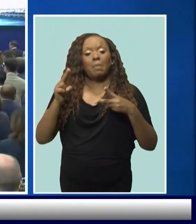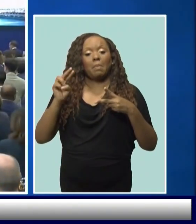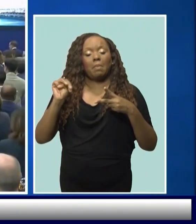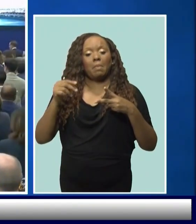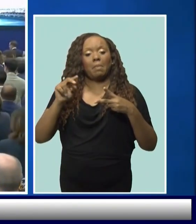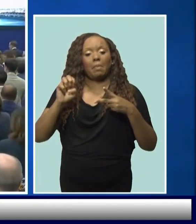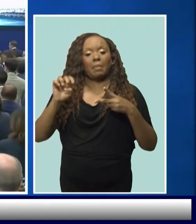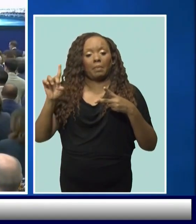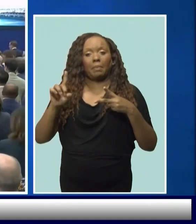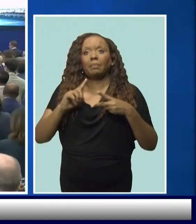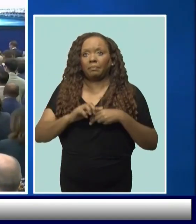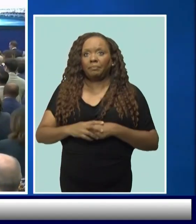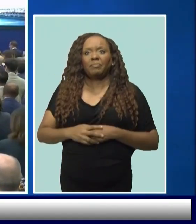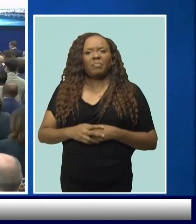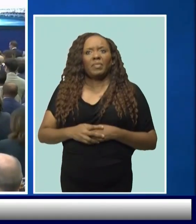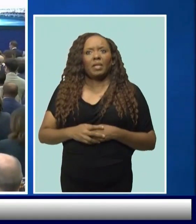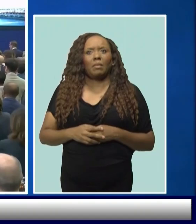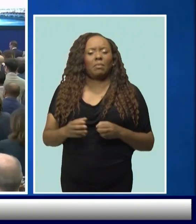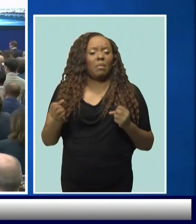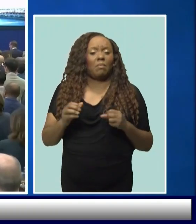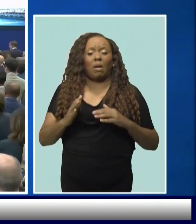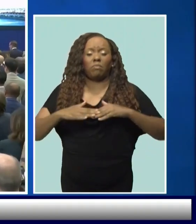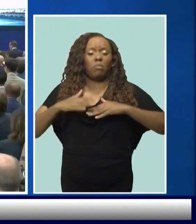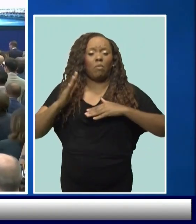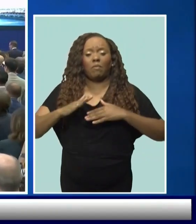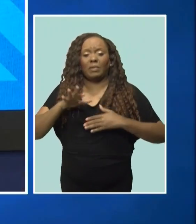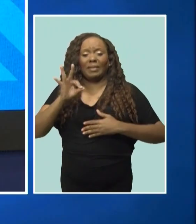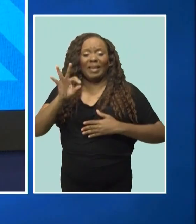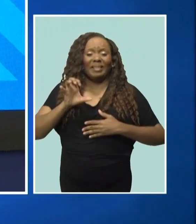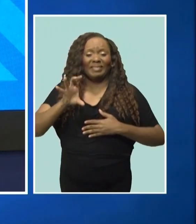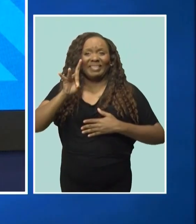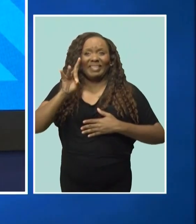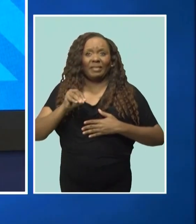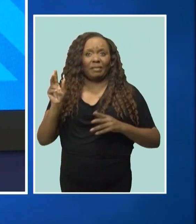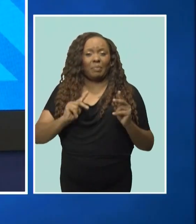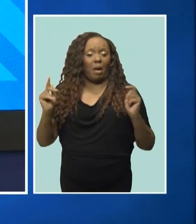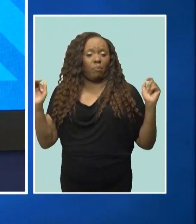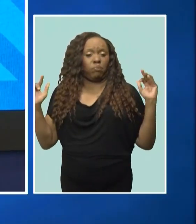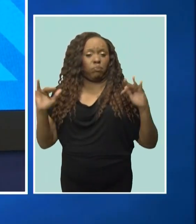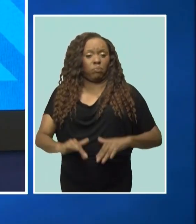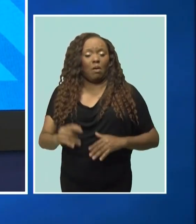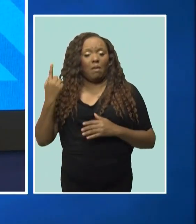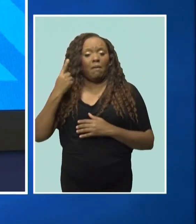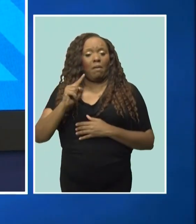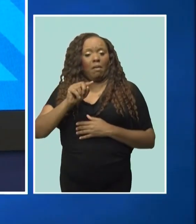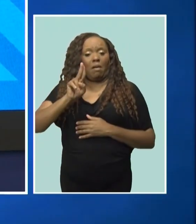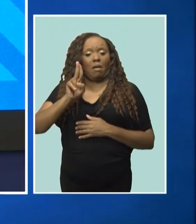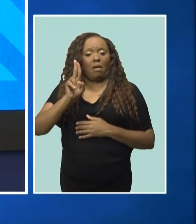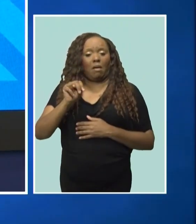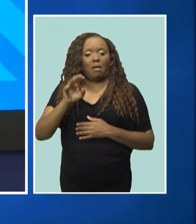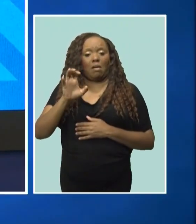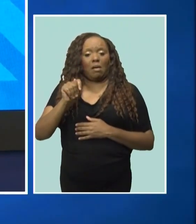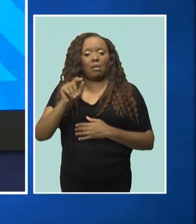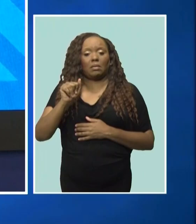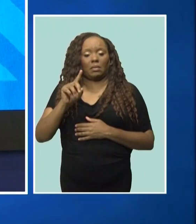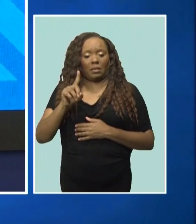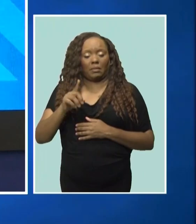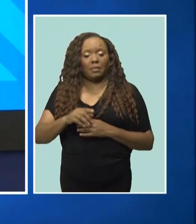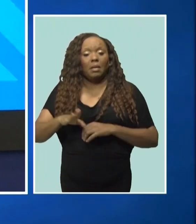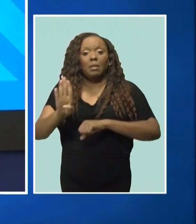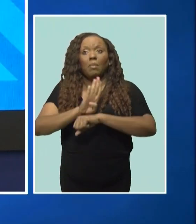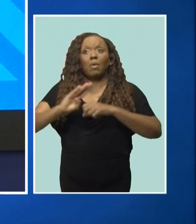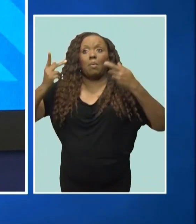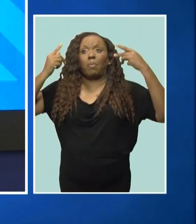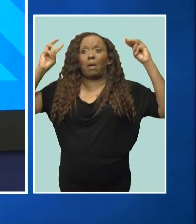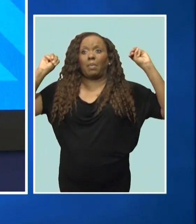are in the island for the first UNCTAD Global Supply Chain Forum. Barbados' Prime Minister and UNCTAD President Mia Mottley has